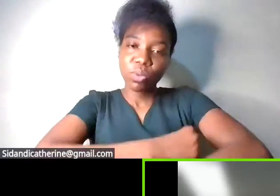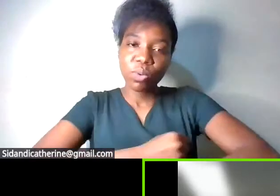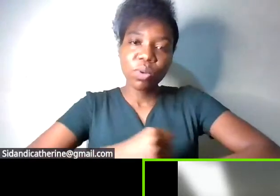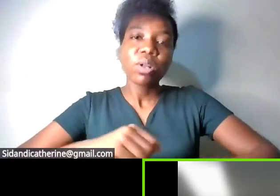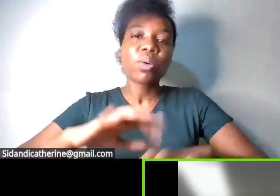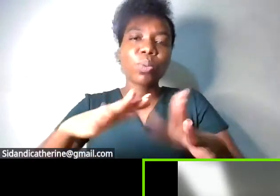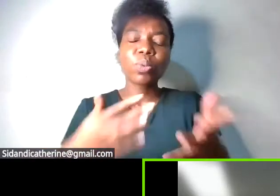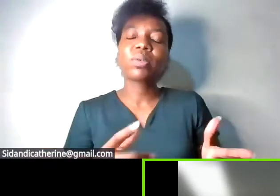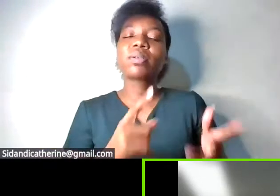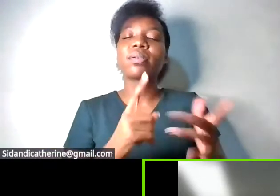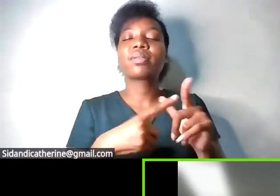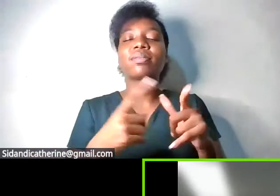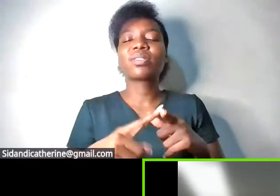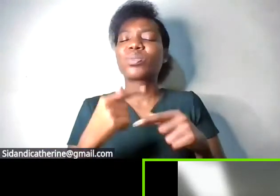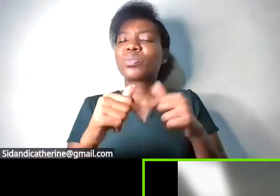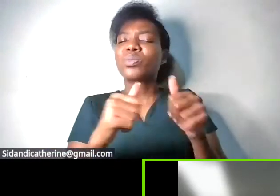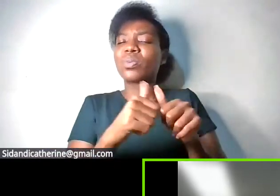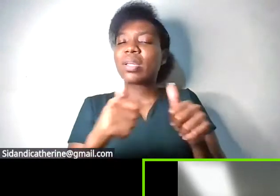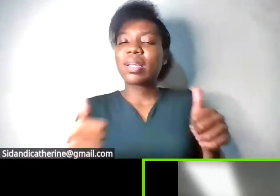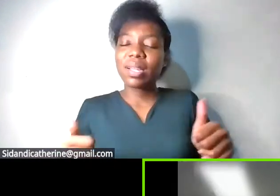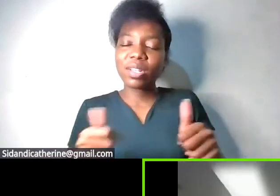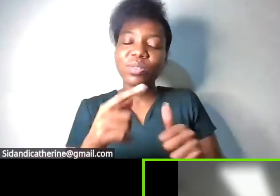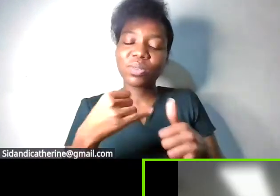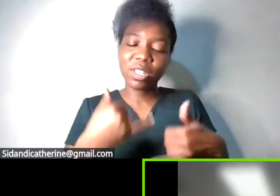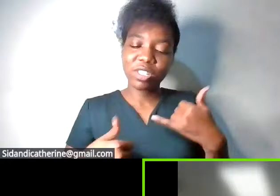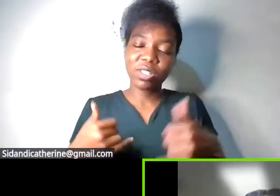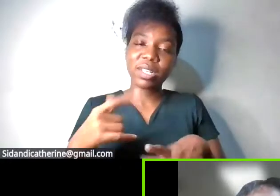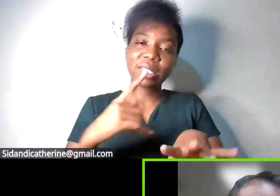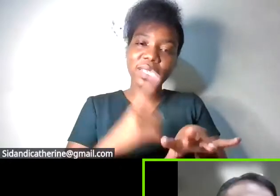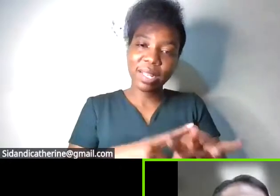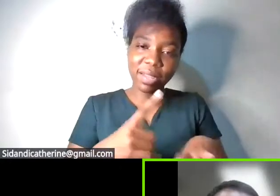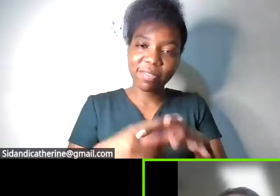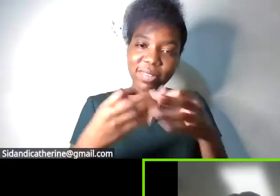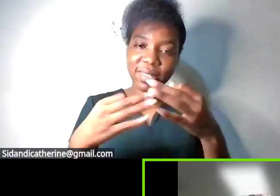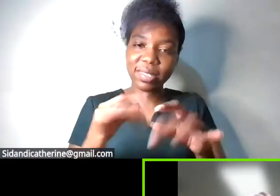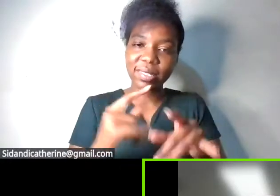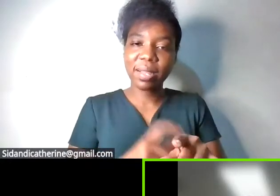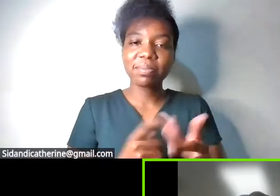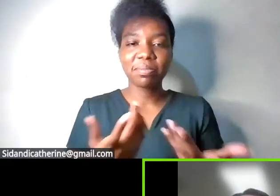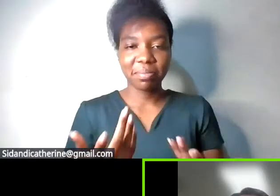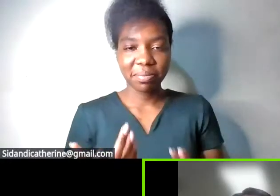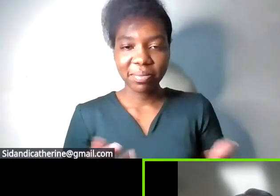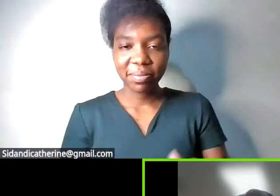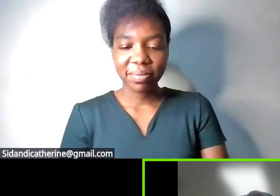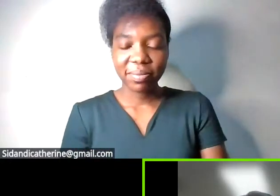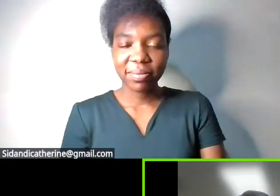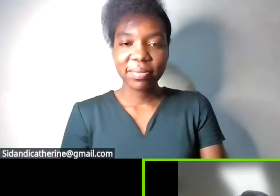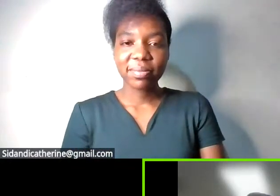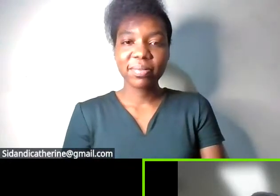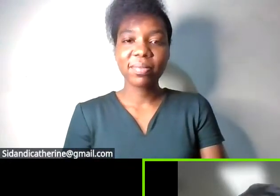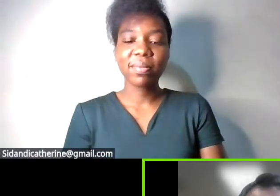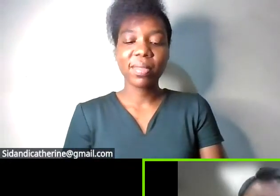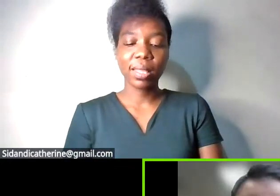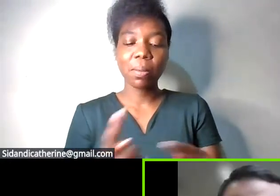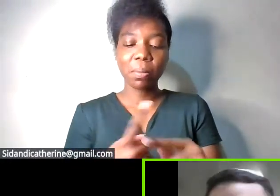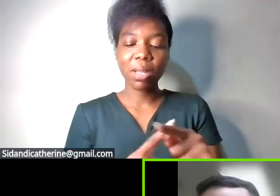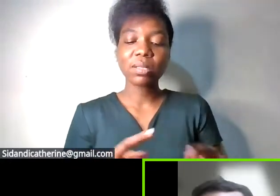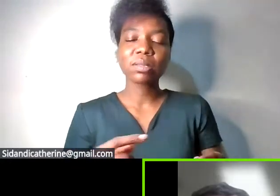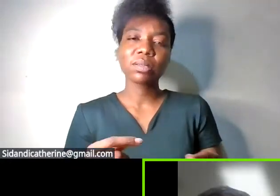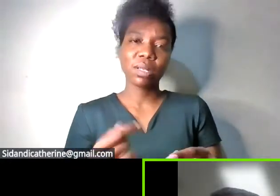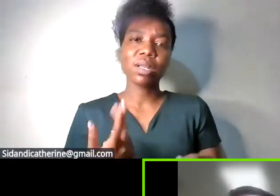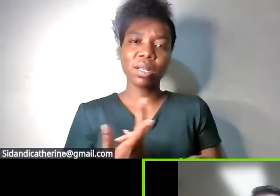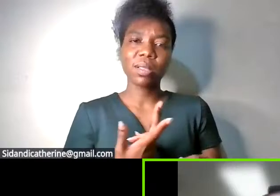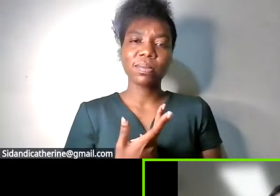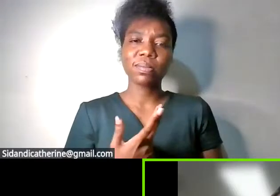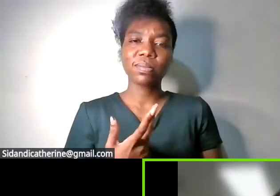your time, your free time at home. So yeah, in short, really is that we are kind of, homesickness is